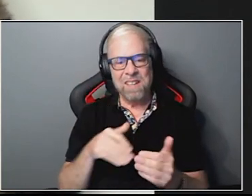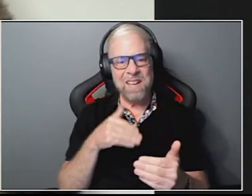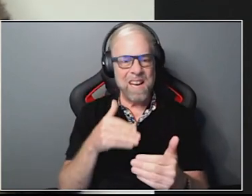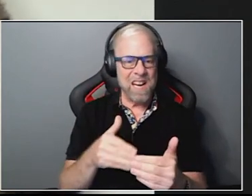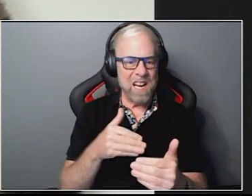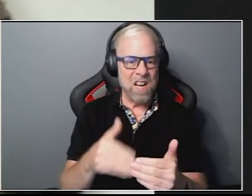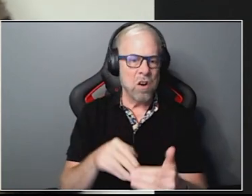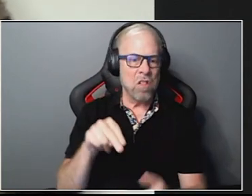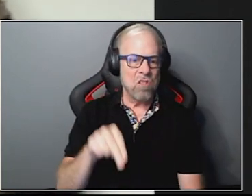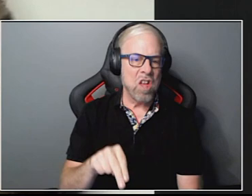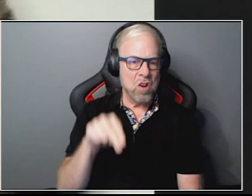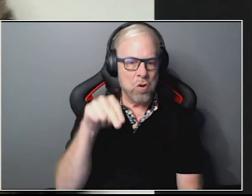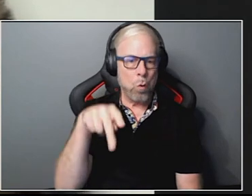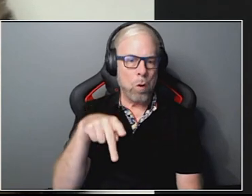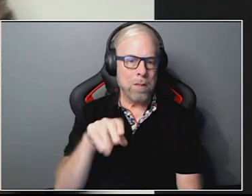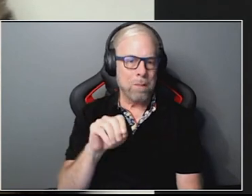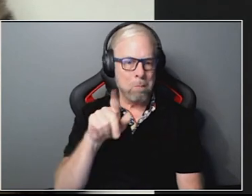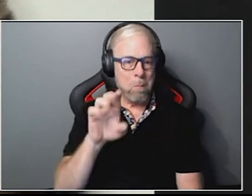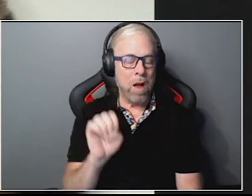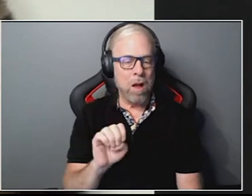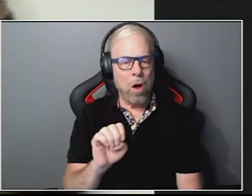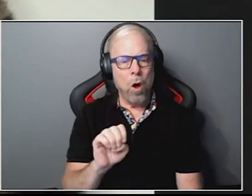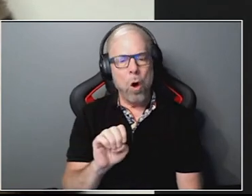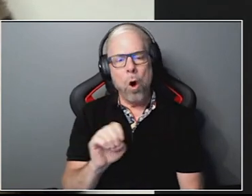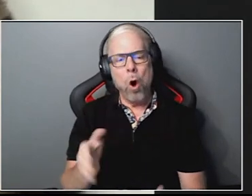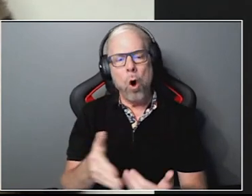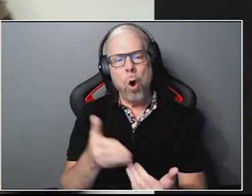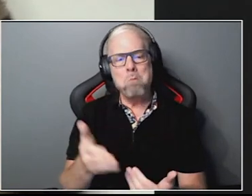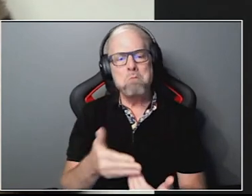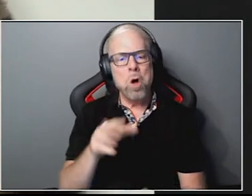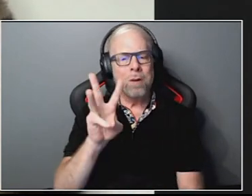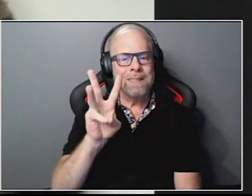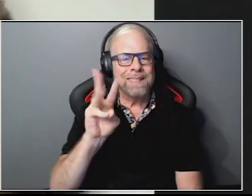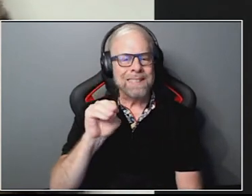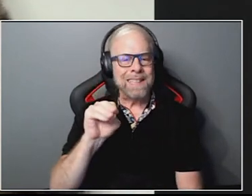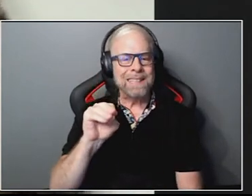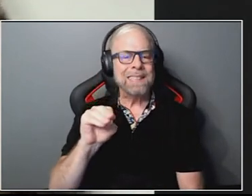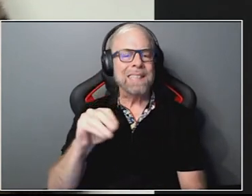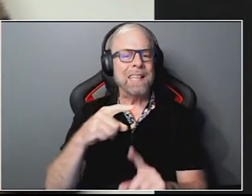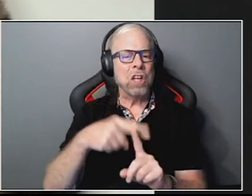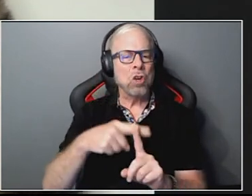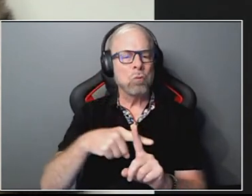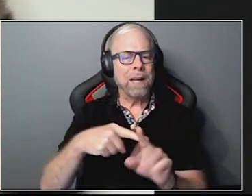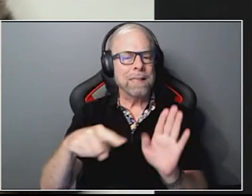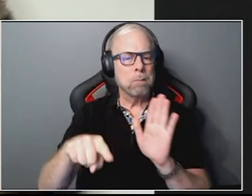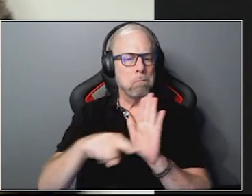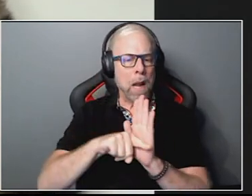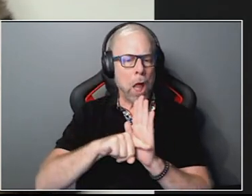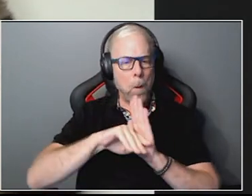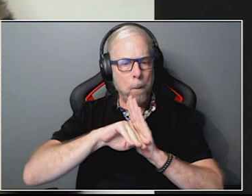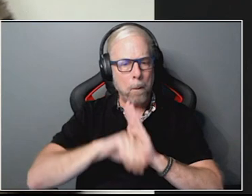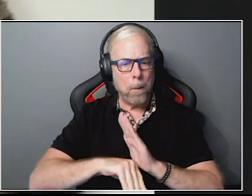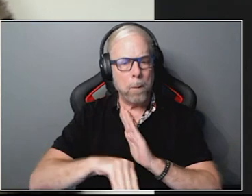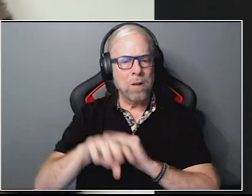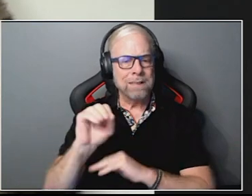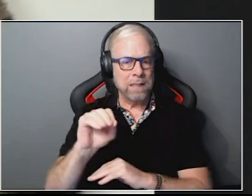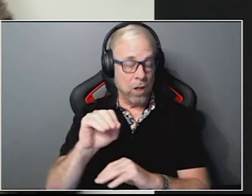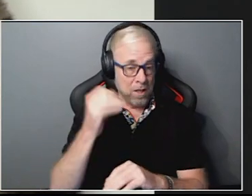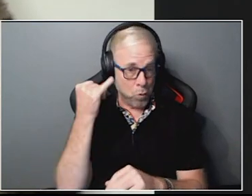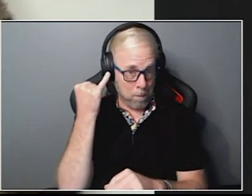almost 60 degrees below zero. You can imagine how cold that is. And it